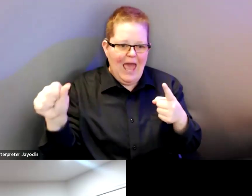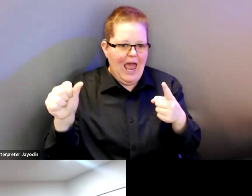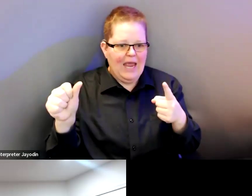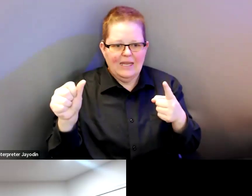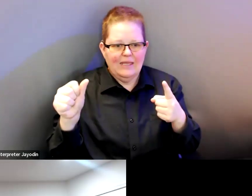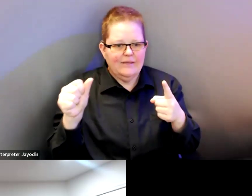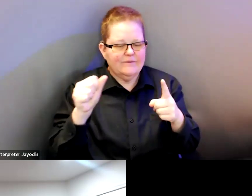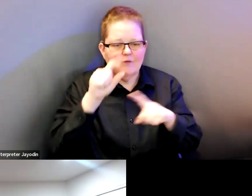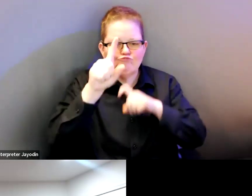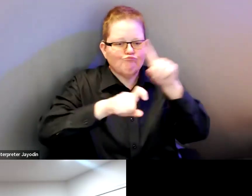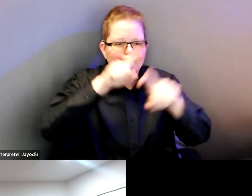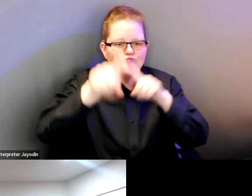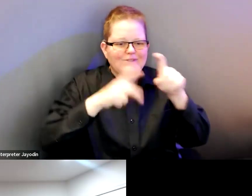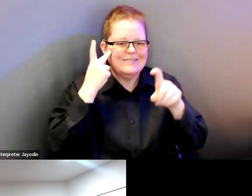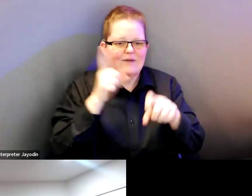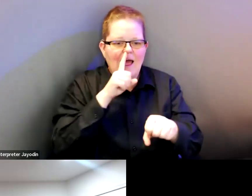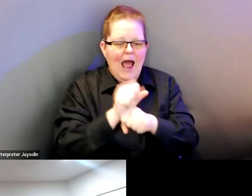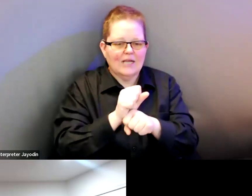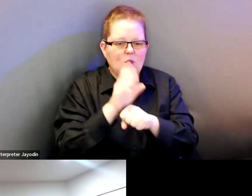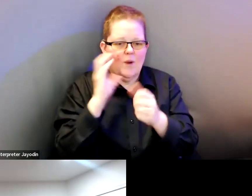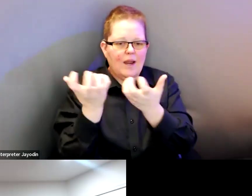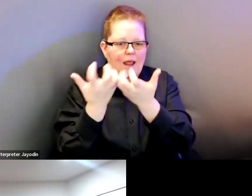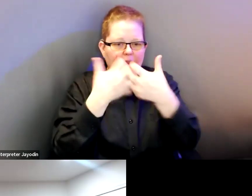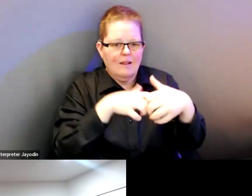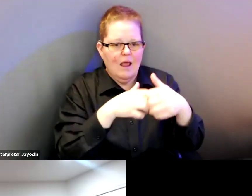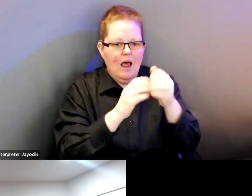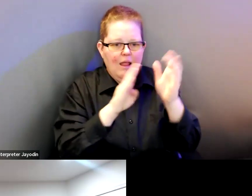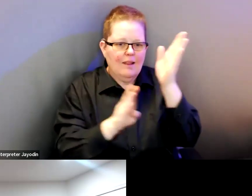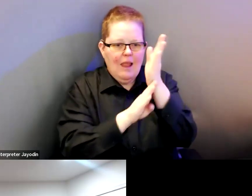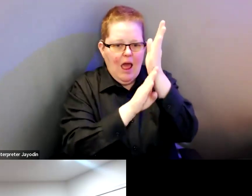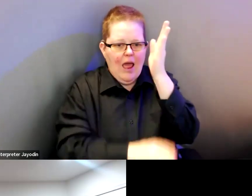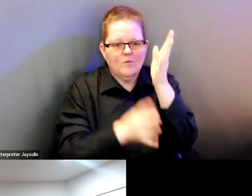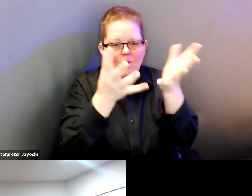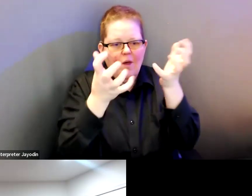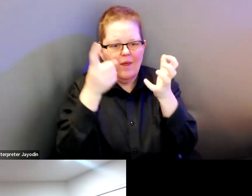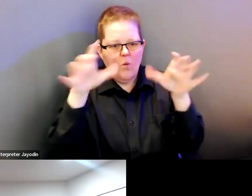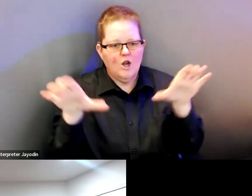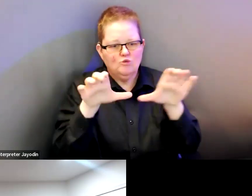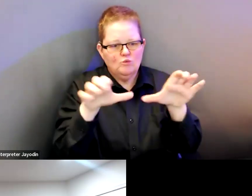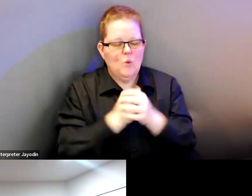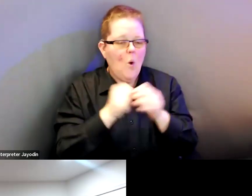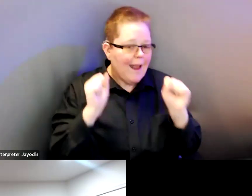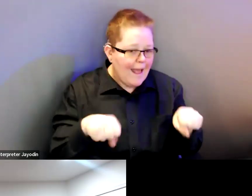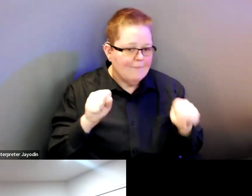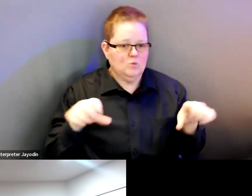folks to see whether this actually aligns with what they would want to do and whether it is something that they're able to do. I don't think that we should slow